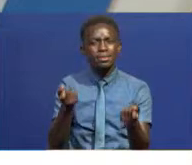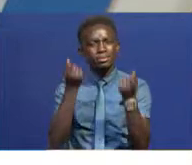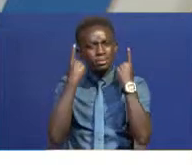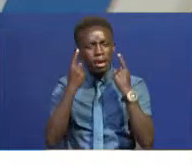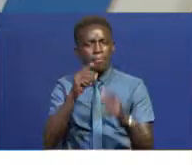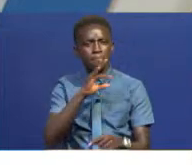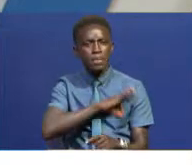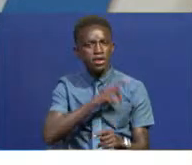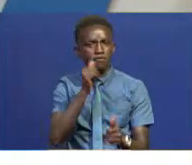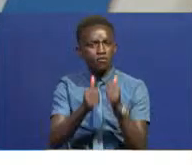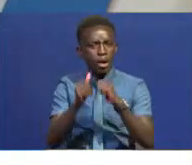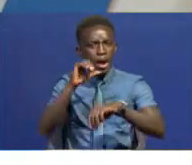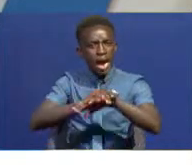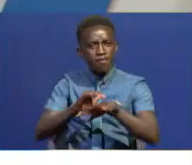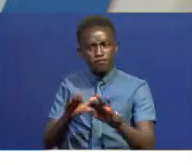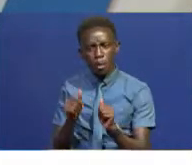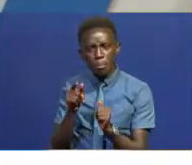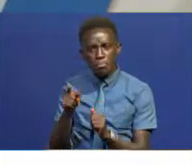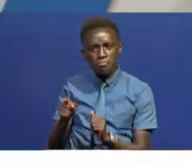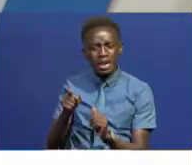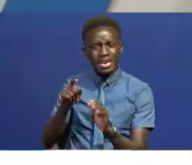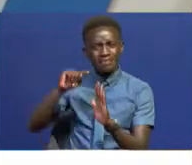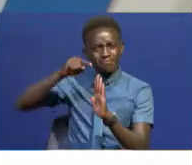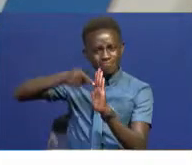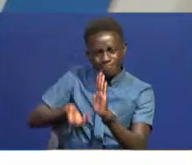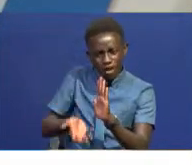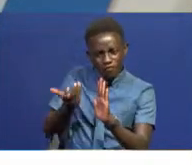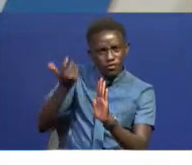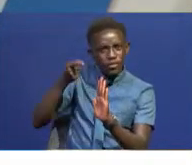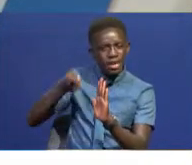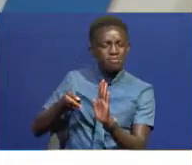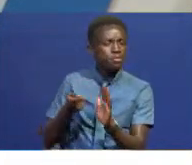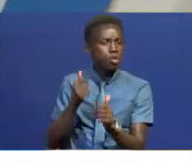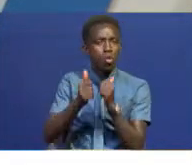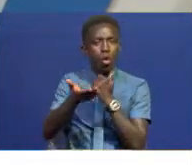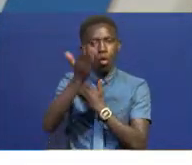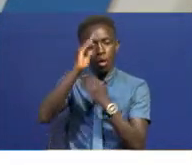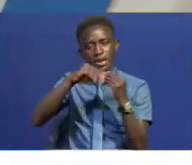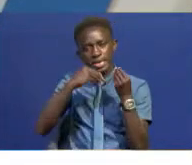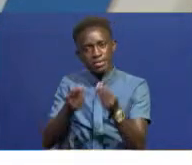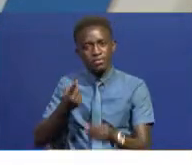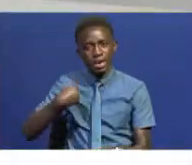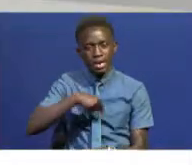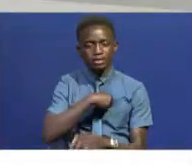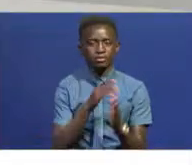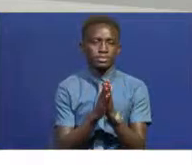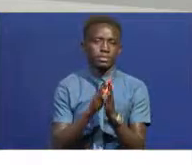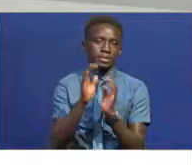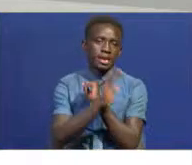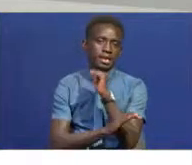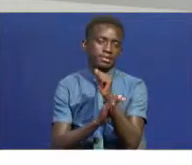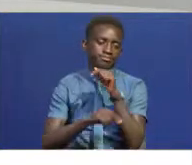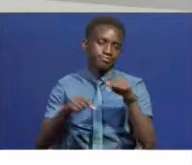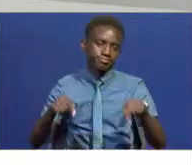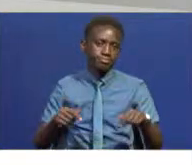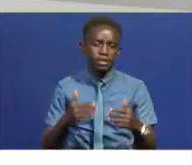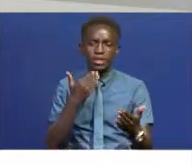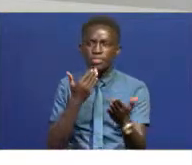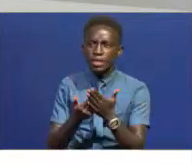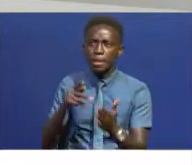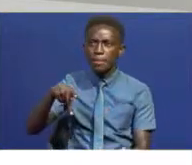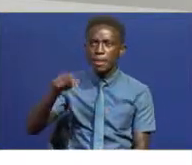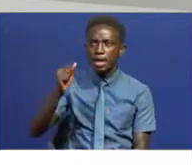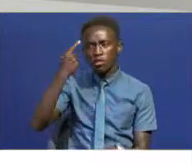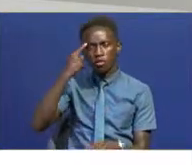with these minerals that God endowed to us to this country. Mm. Thank you very much, PS, for joining us tonight. I